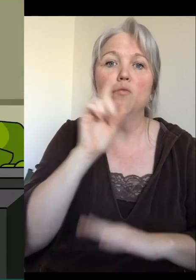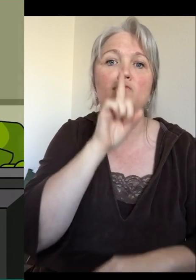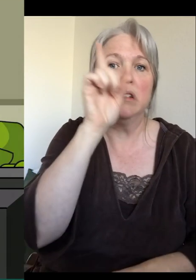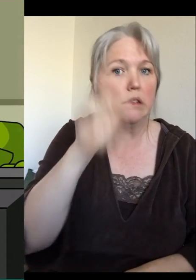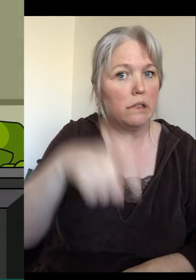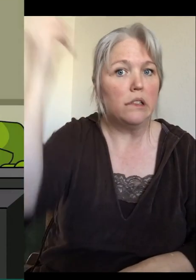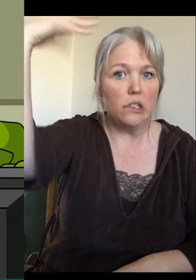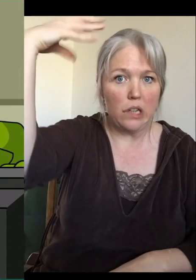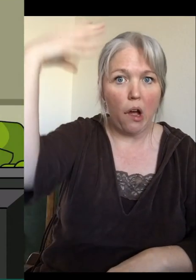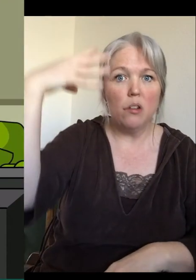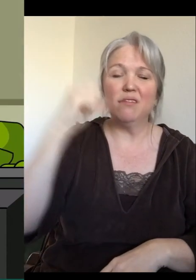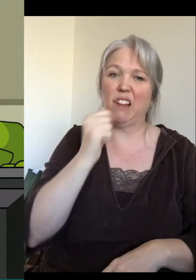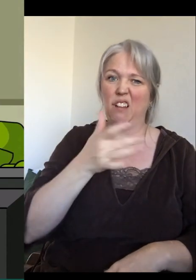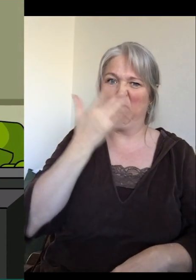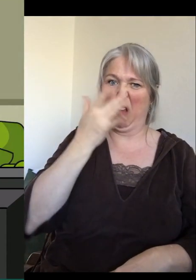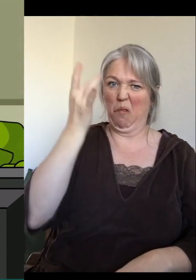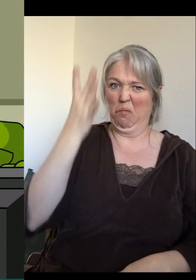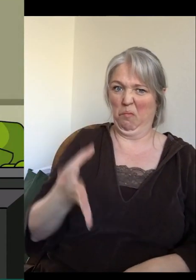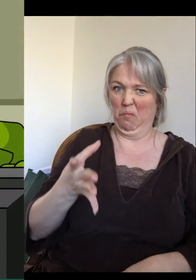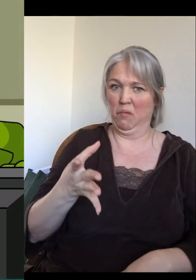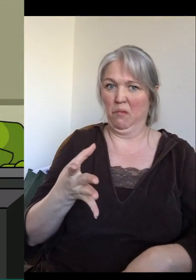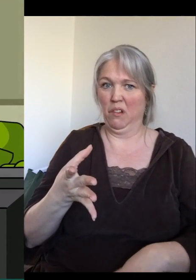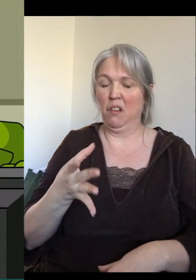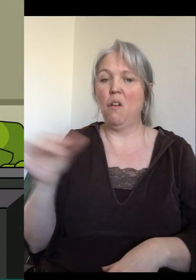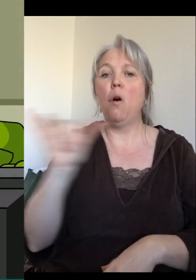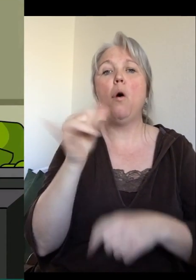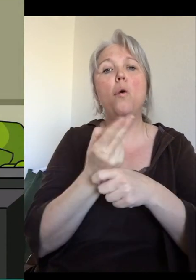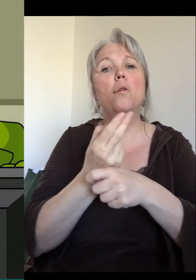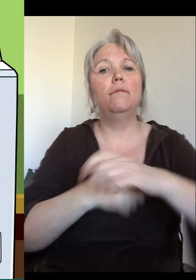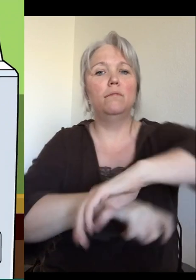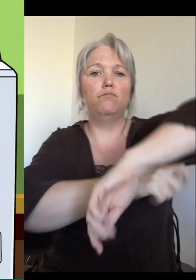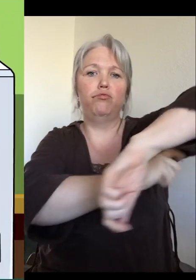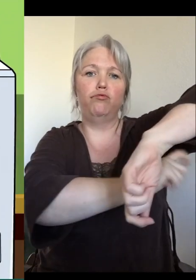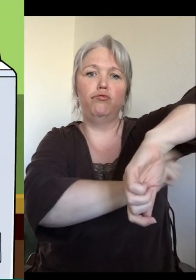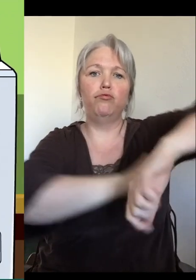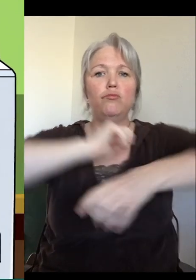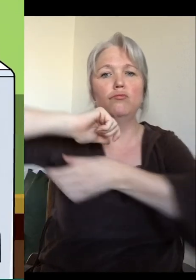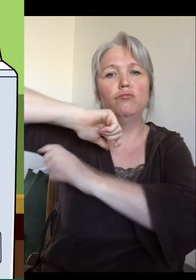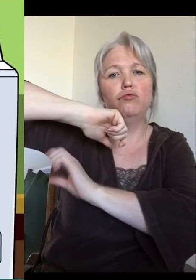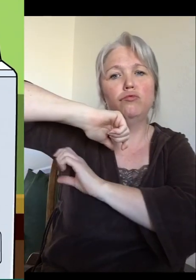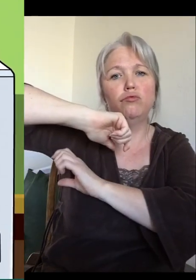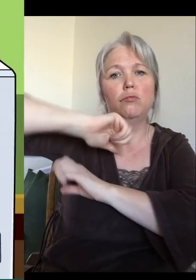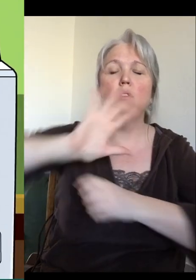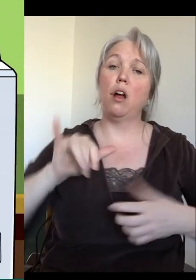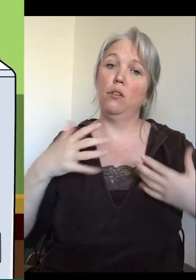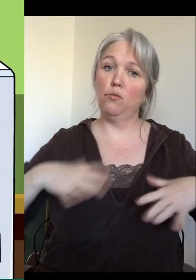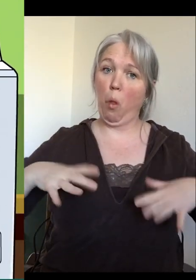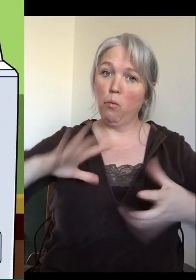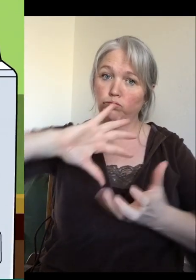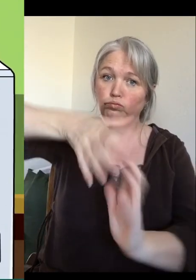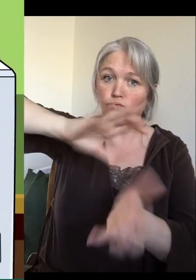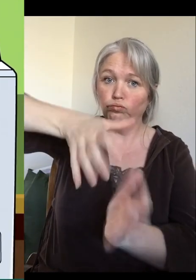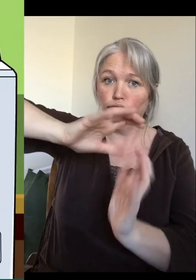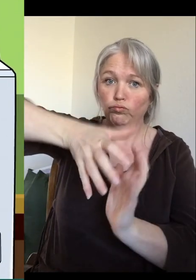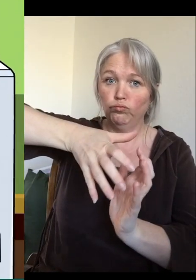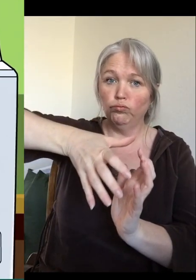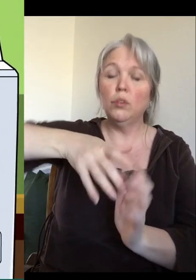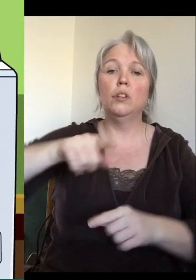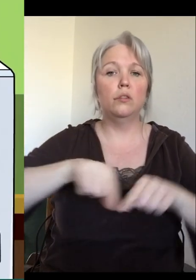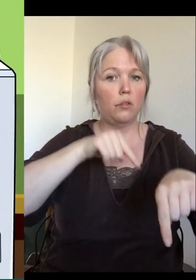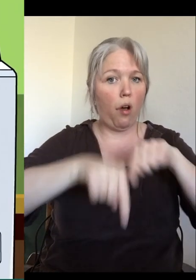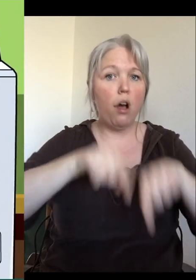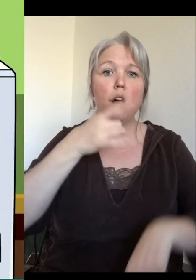from smelling funky. Deodorant can help with that, too. So can washing your clothes, especially stuff like socks and underwear.